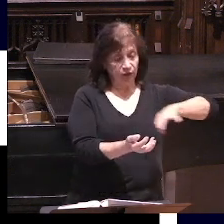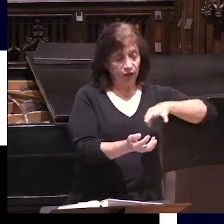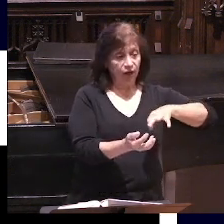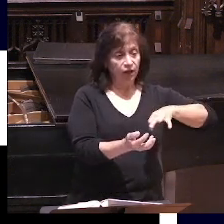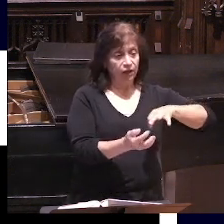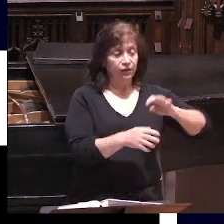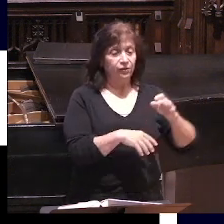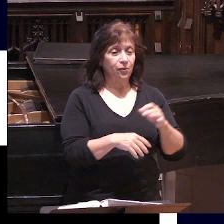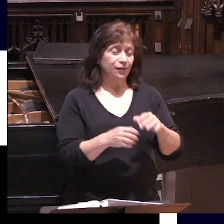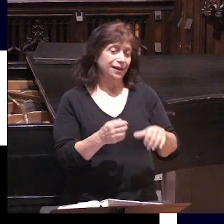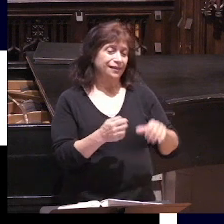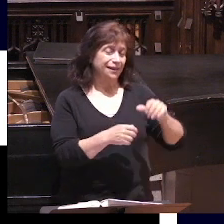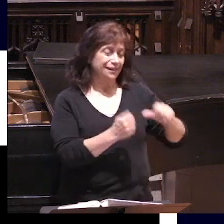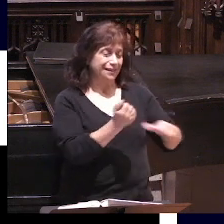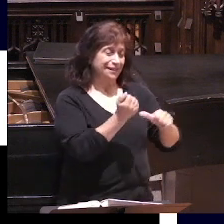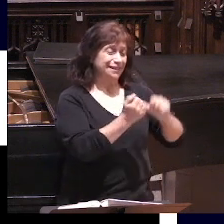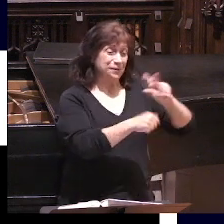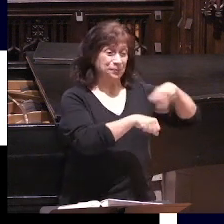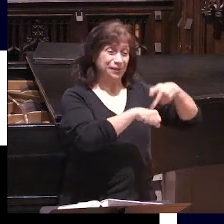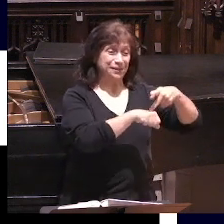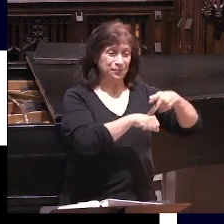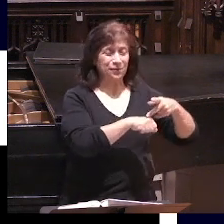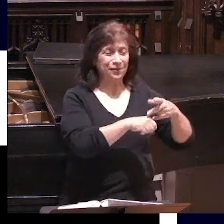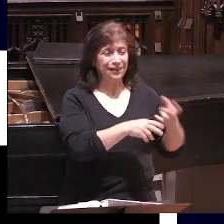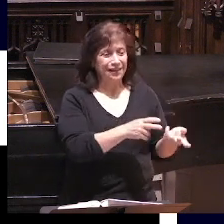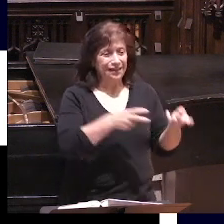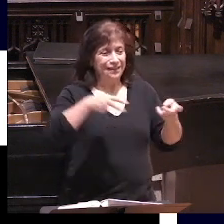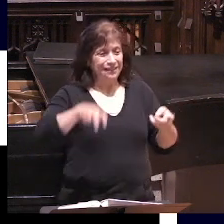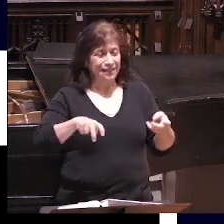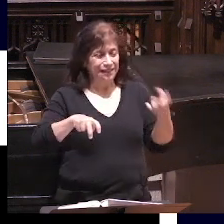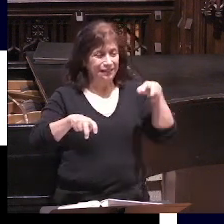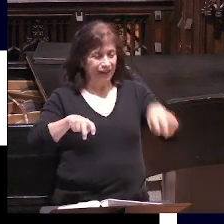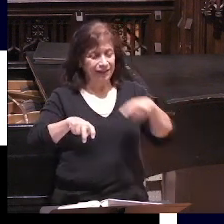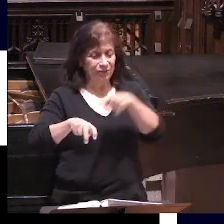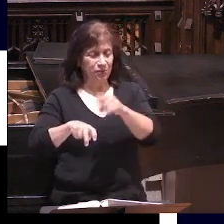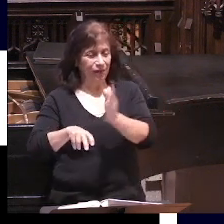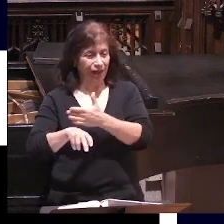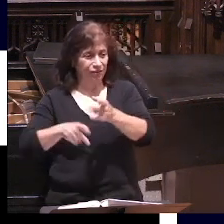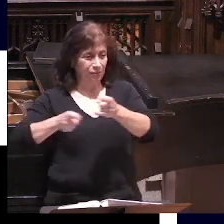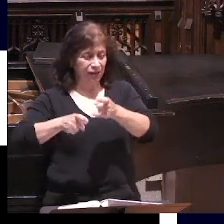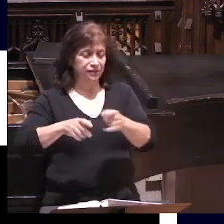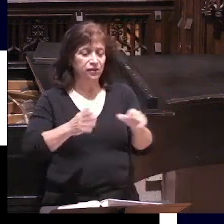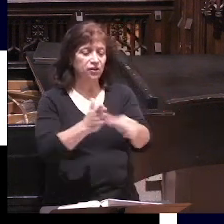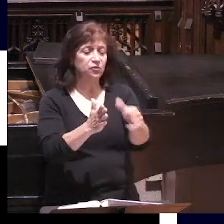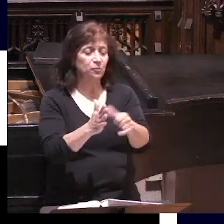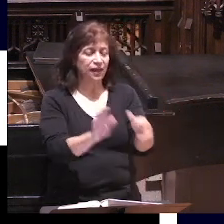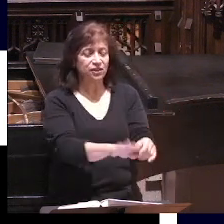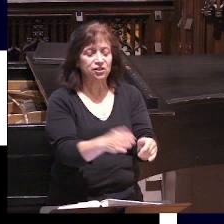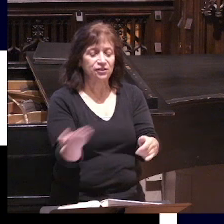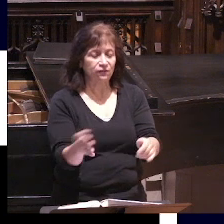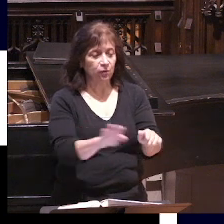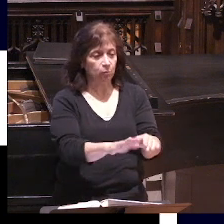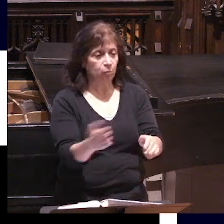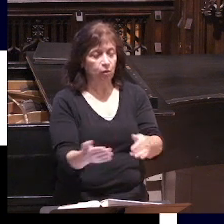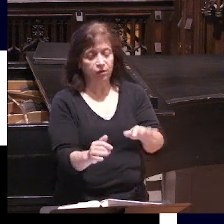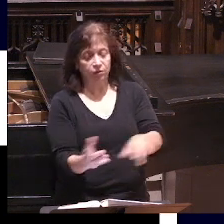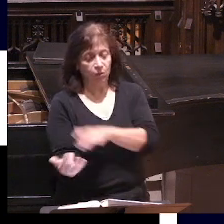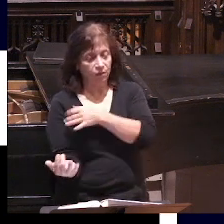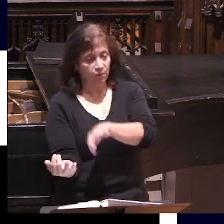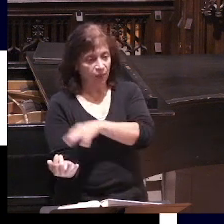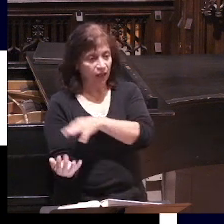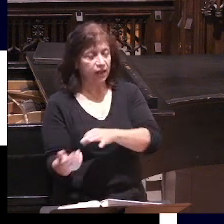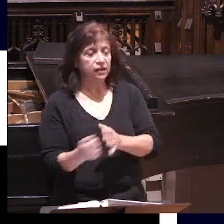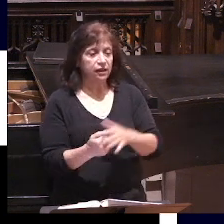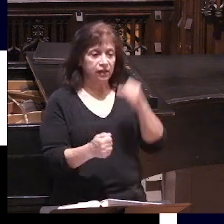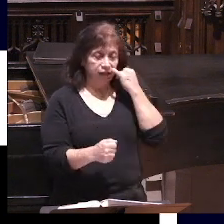associate principal, sits directly next to the concertmaster turning the pages of the piece they play.